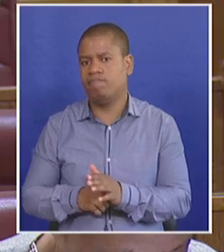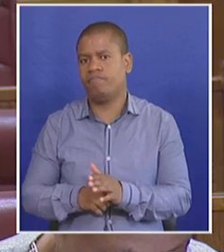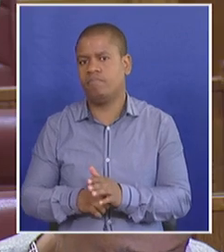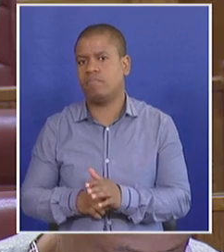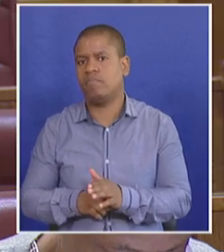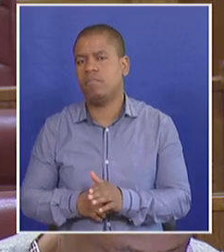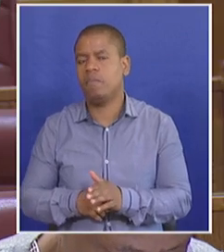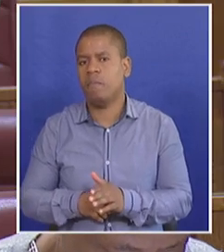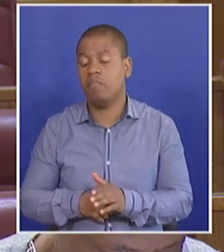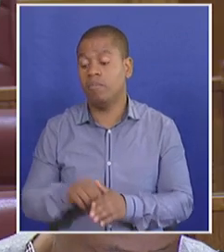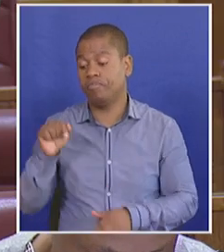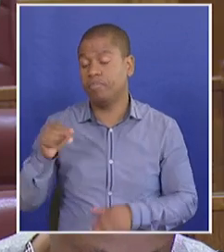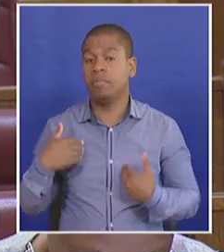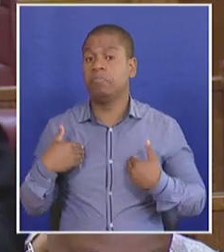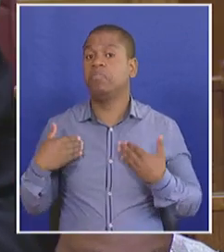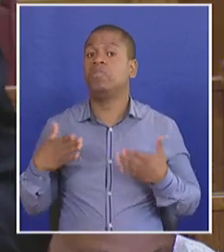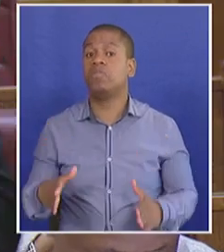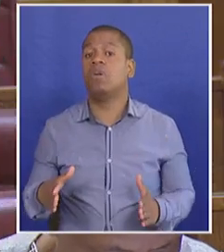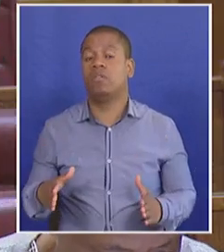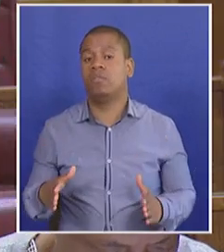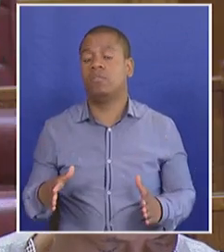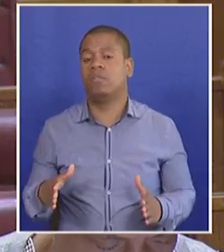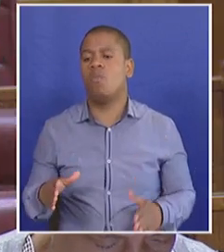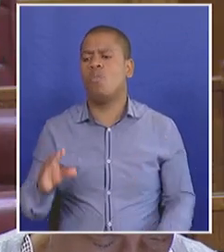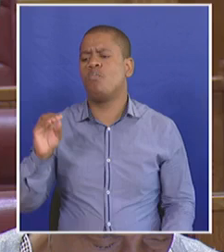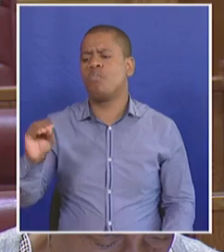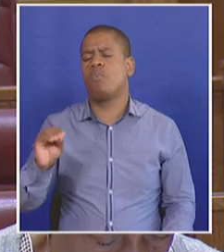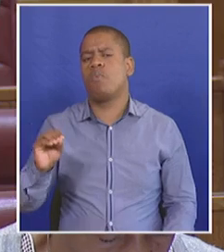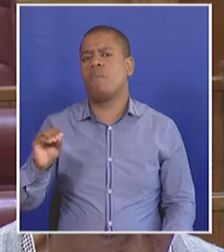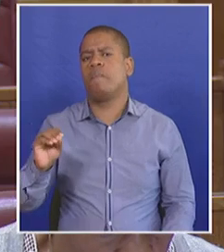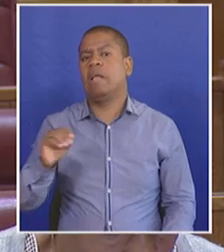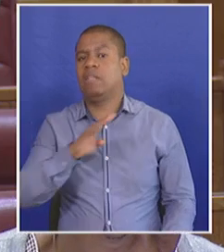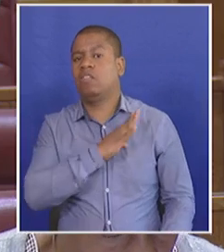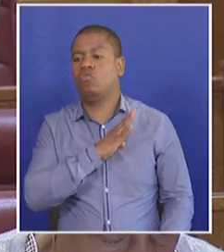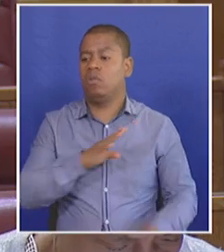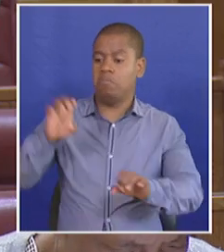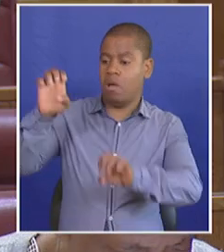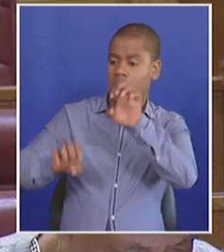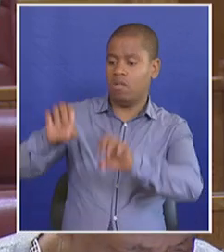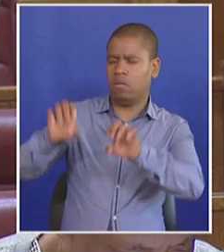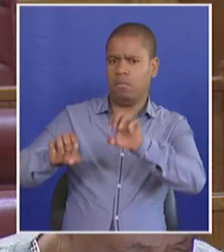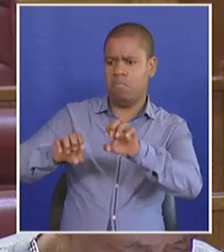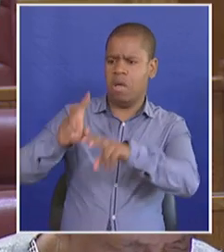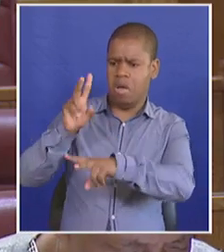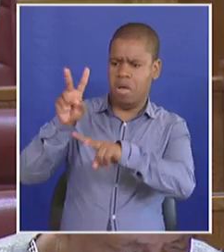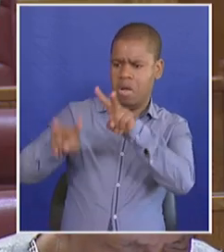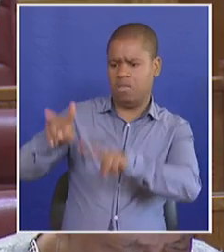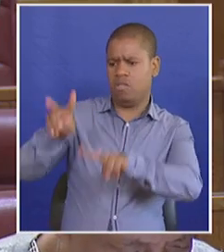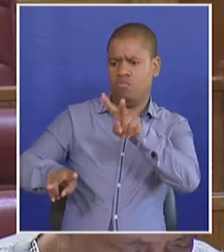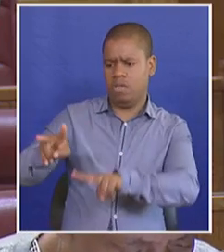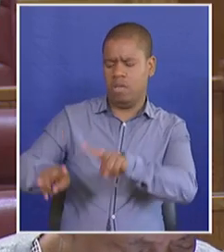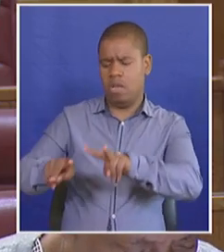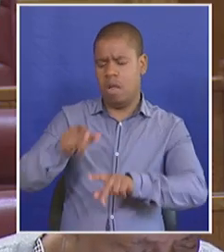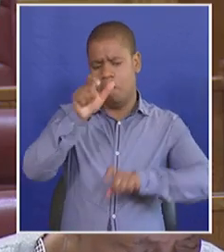the starting point, Madam Chair, is that there was a security assessment, and the agencies that are responsible